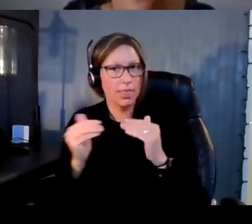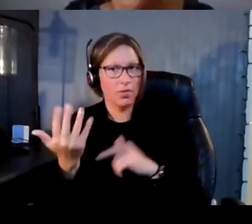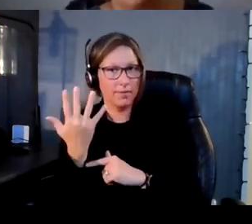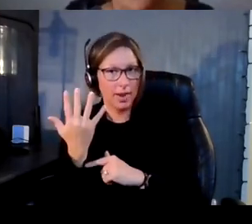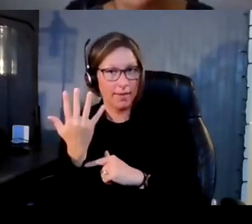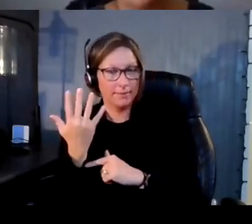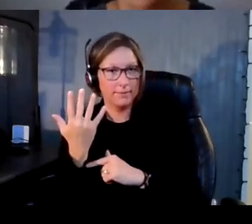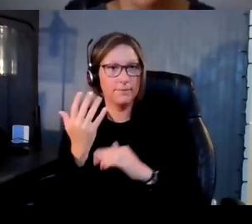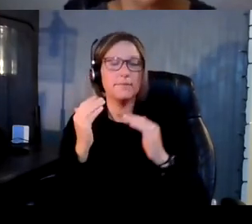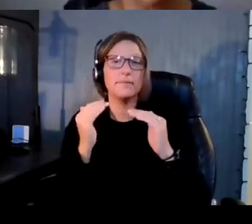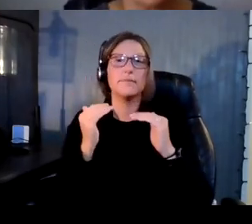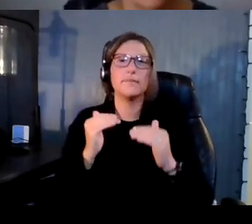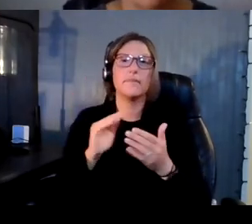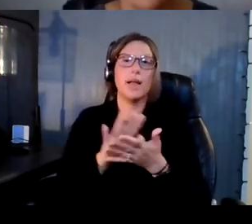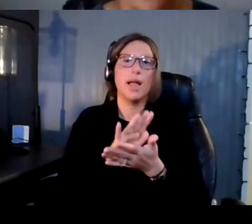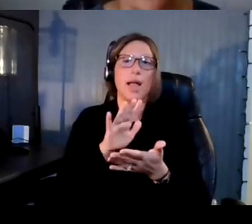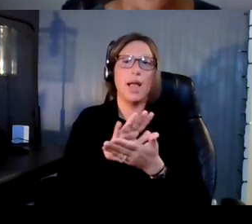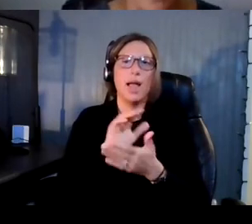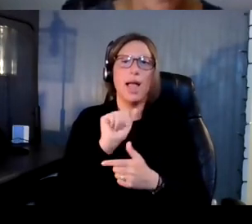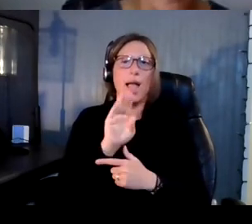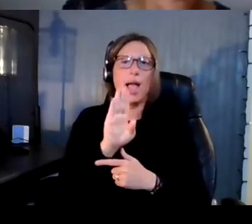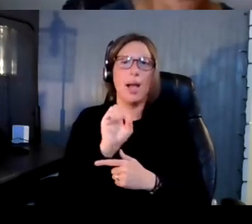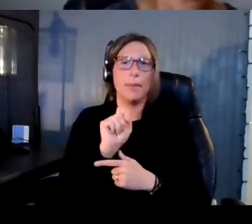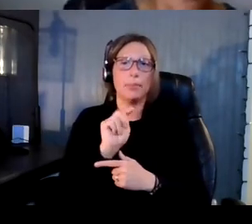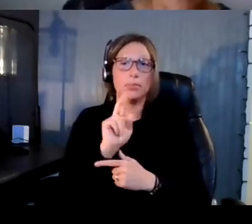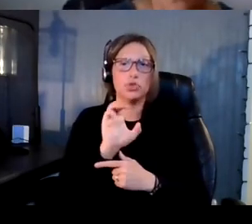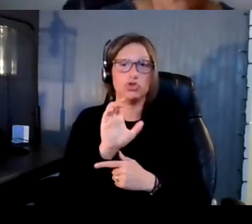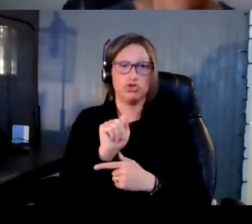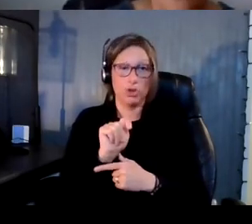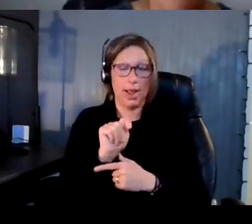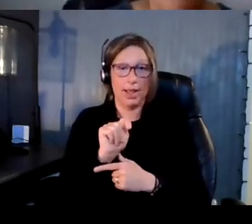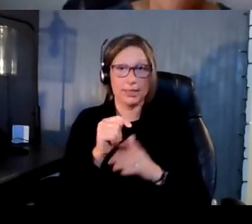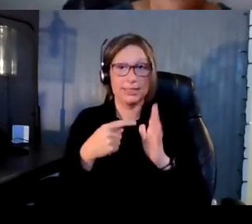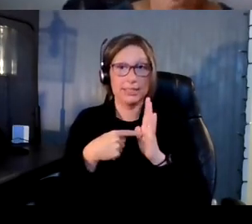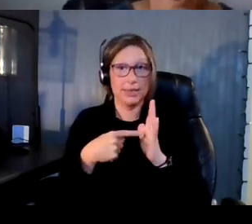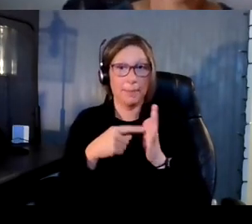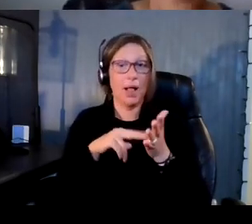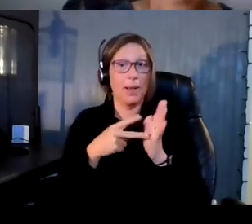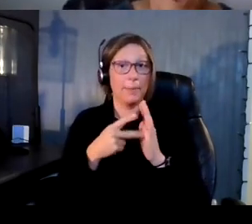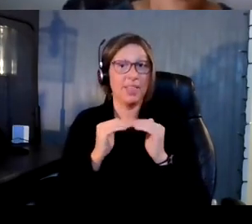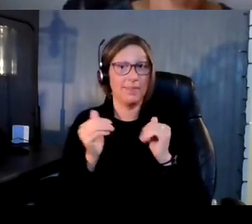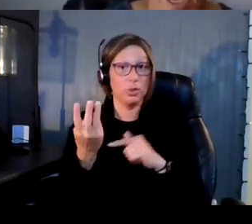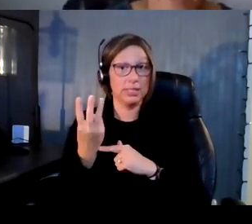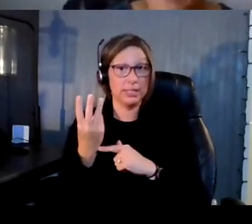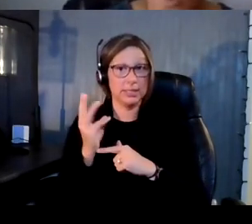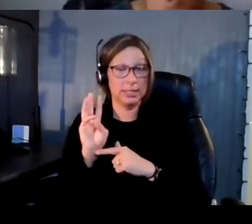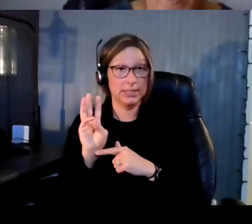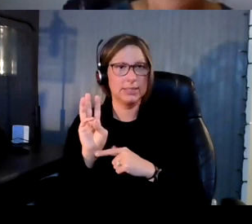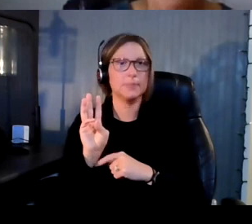then abstract symbolic, which is level 6. Now, I do want to say with level 4, a lot of